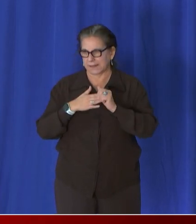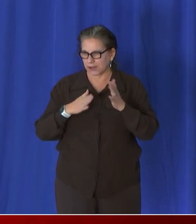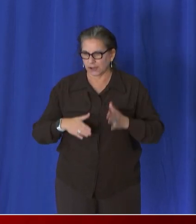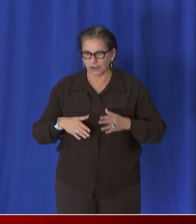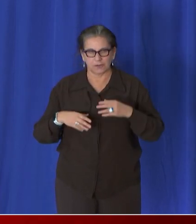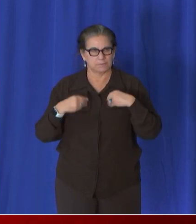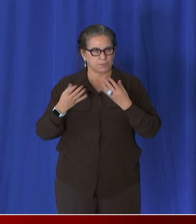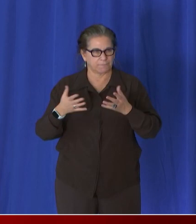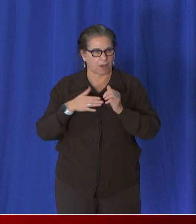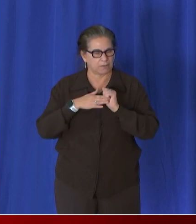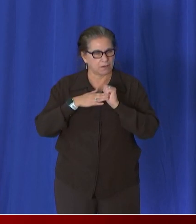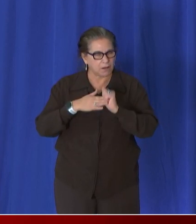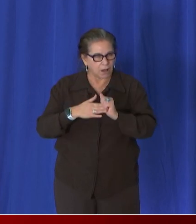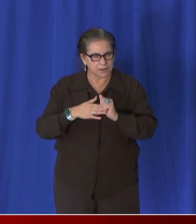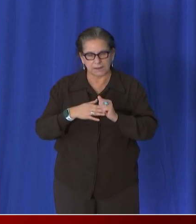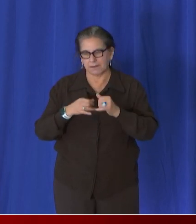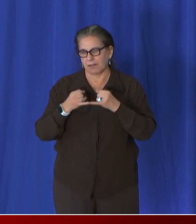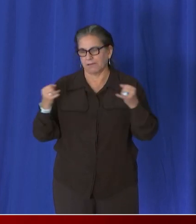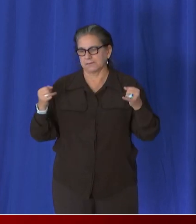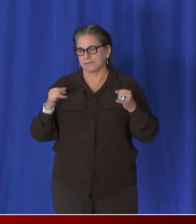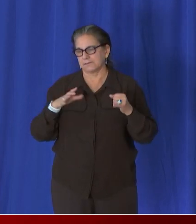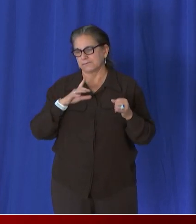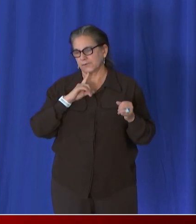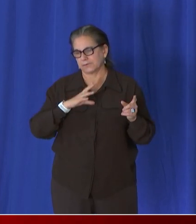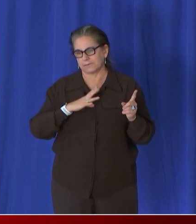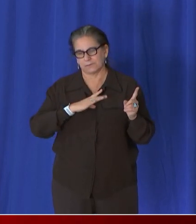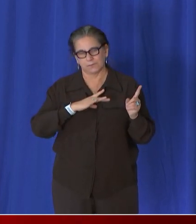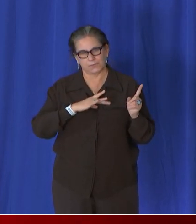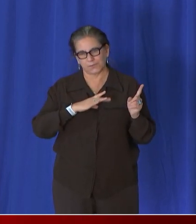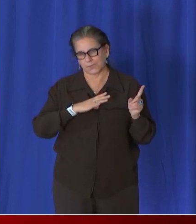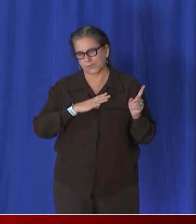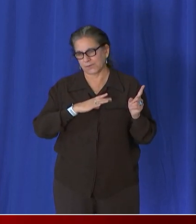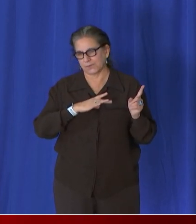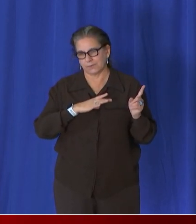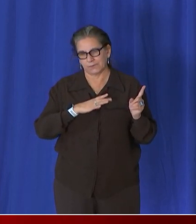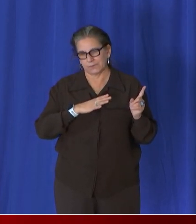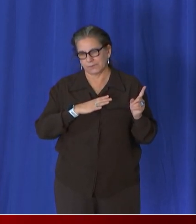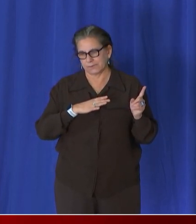be satisfied, like we won't be satisfied until